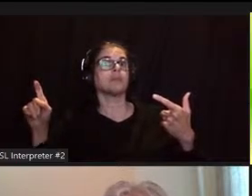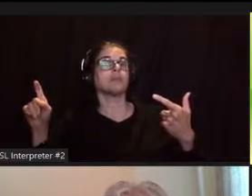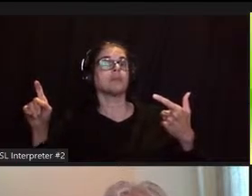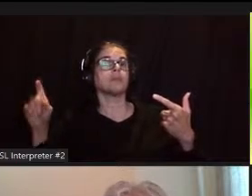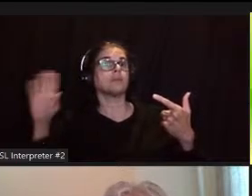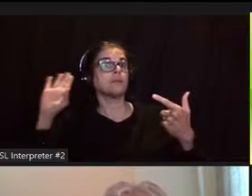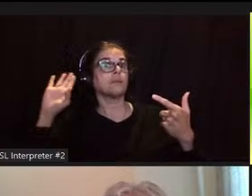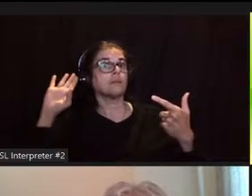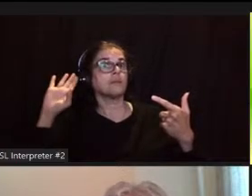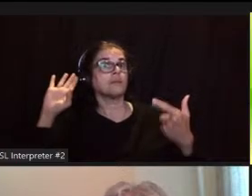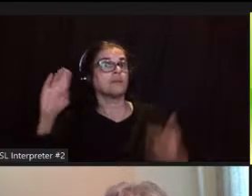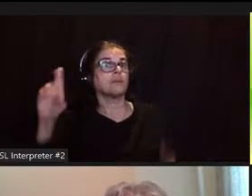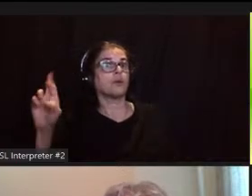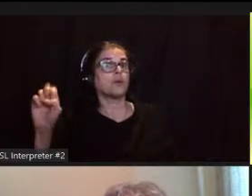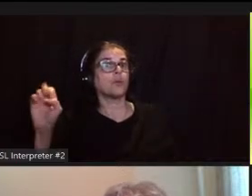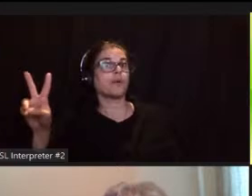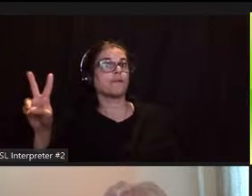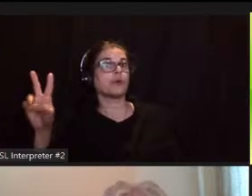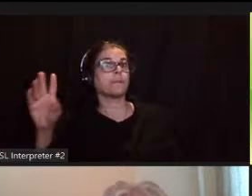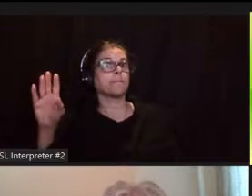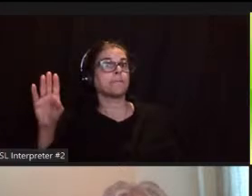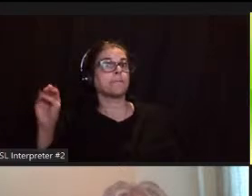Reverend Miller.